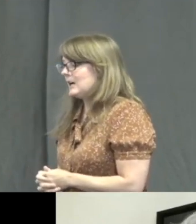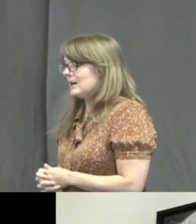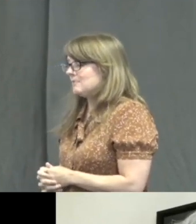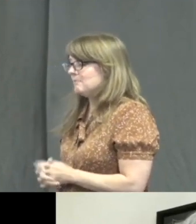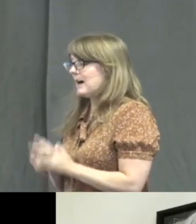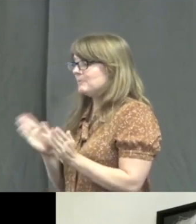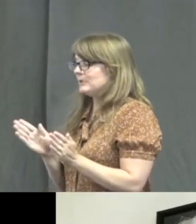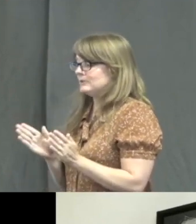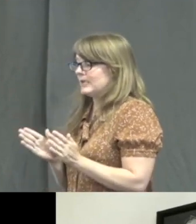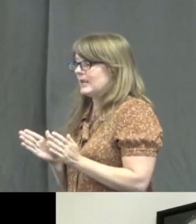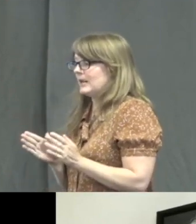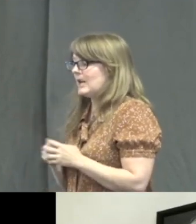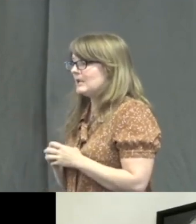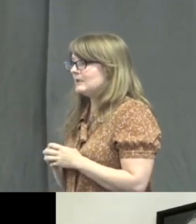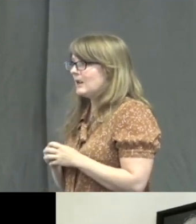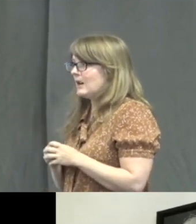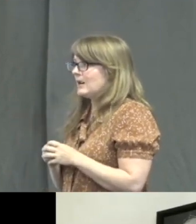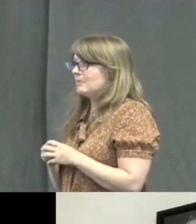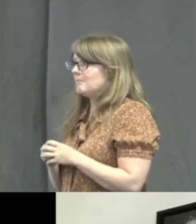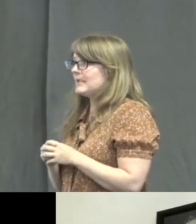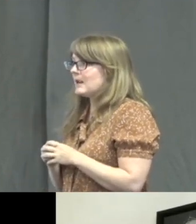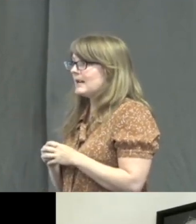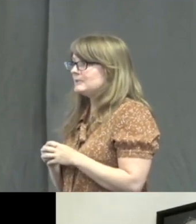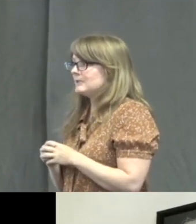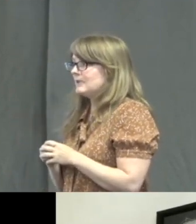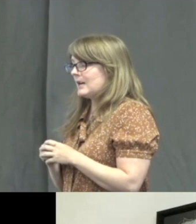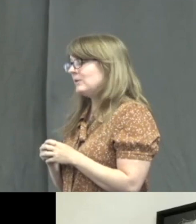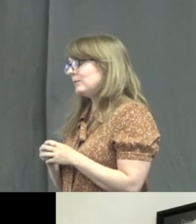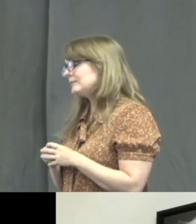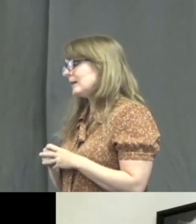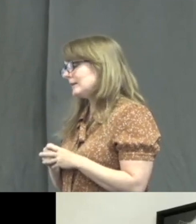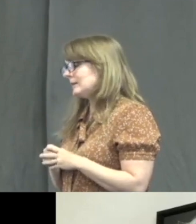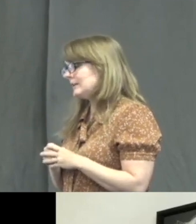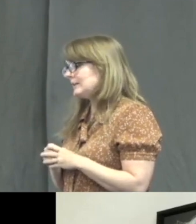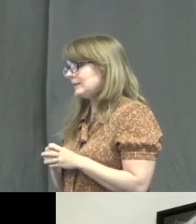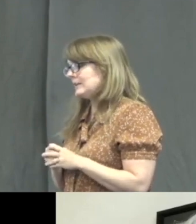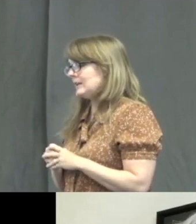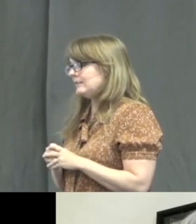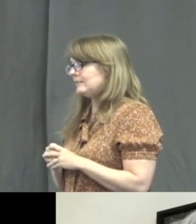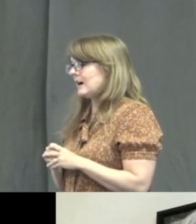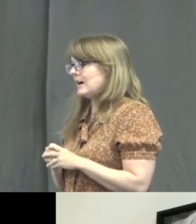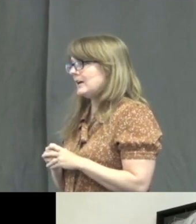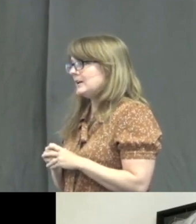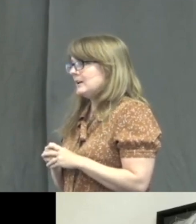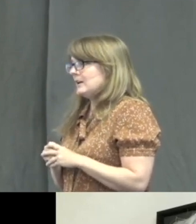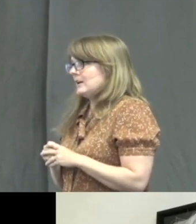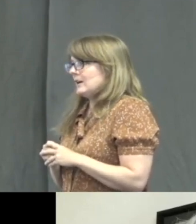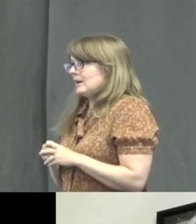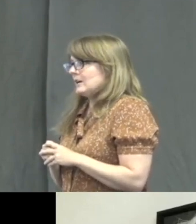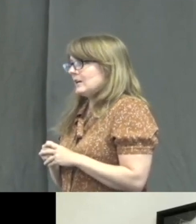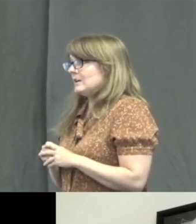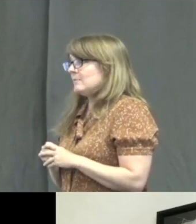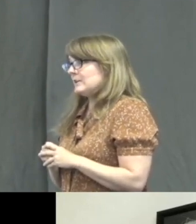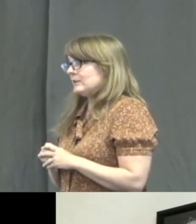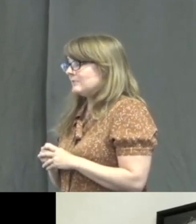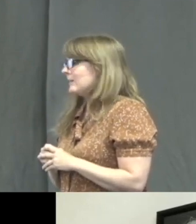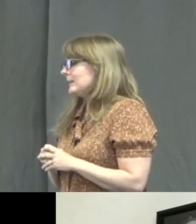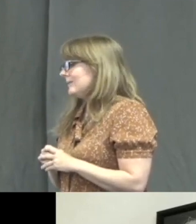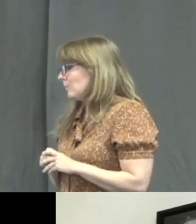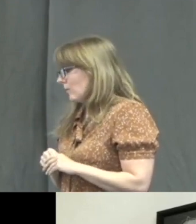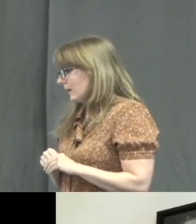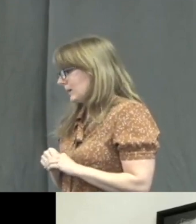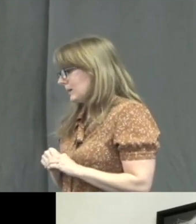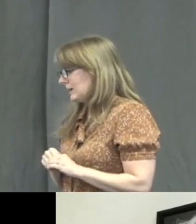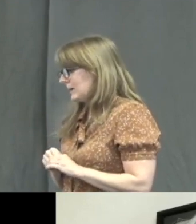had biparental care. And my gut and what we saw in the kikiki is that the mate choice mattered